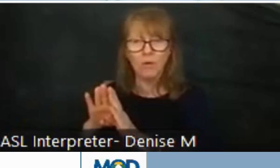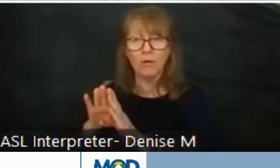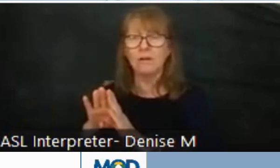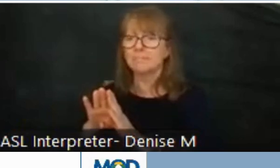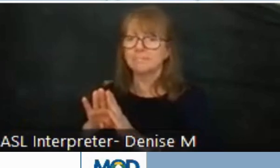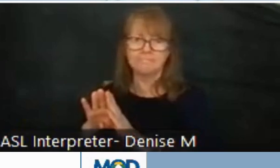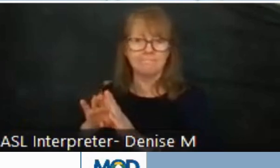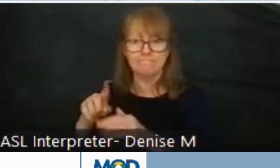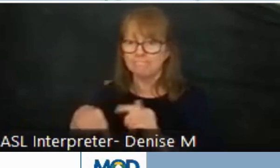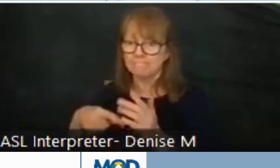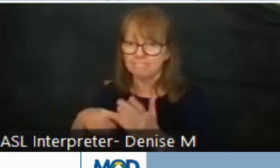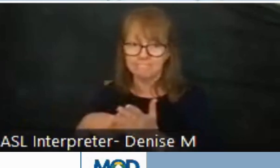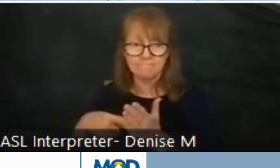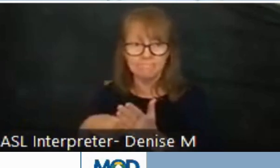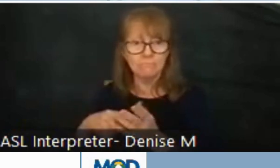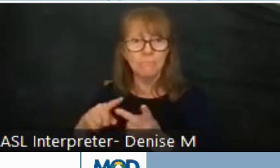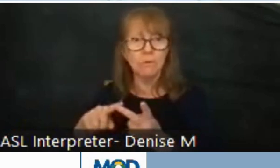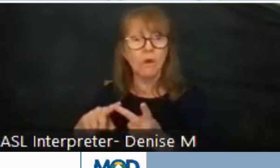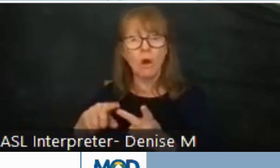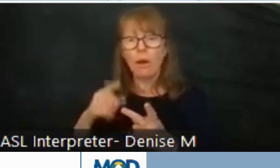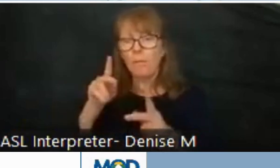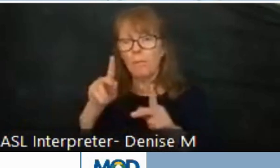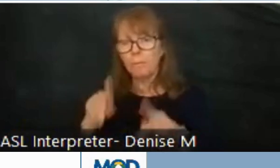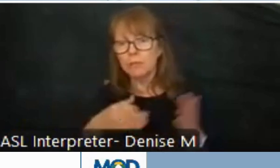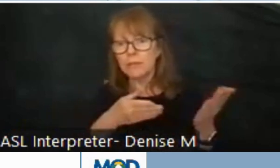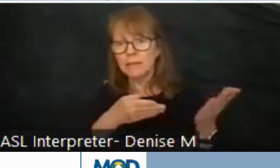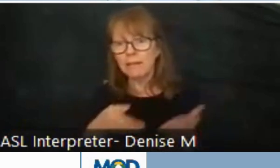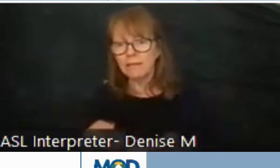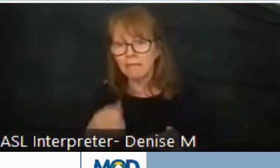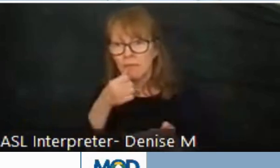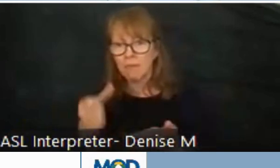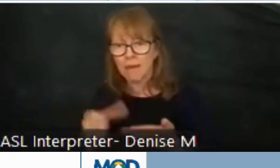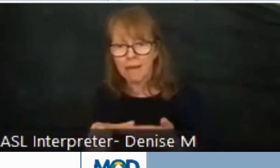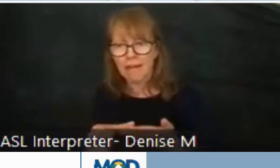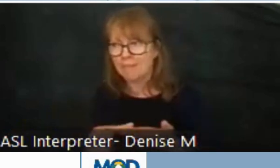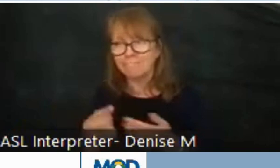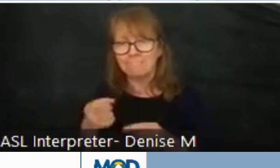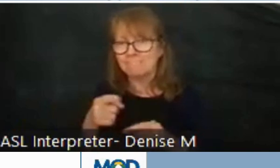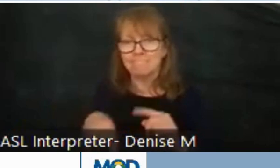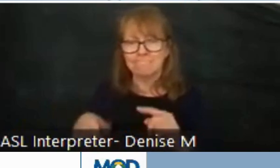building doesn't actually have any on-site staff.